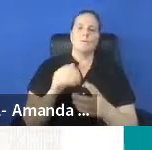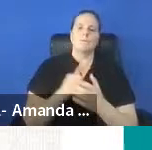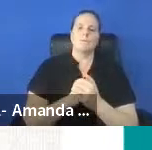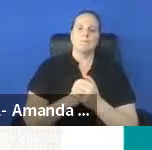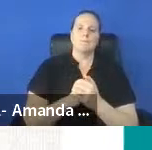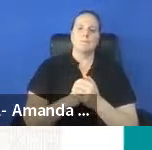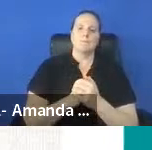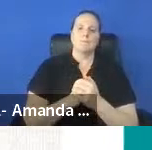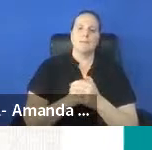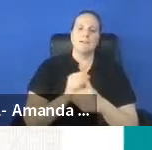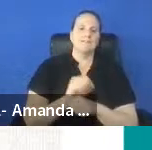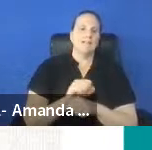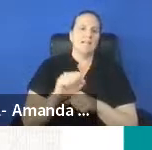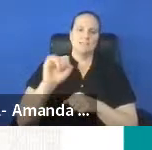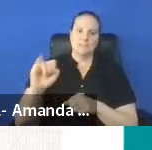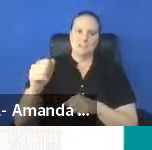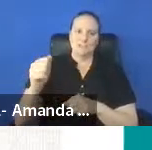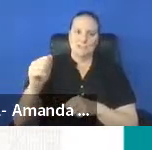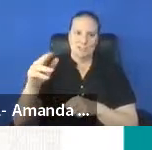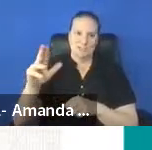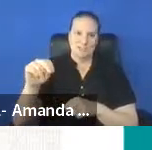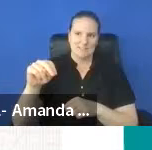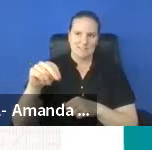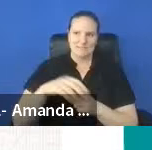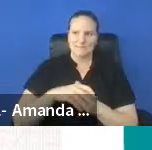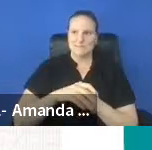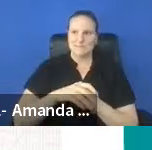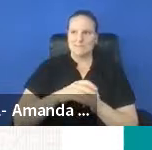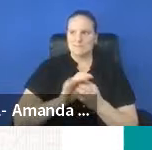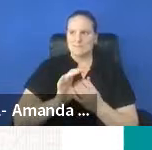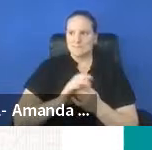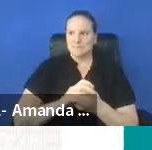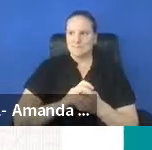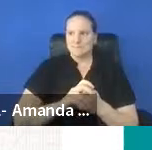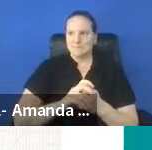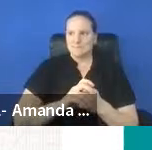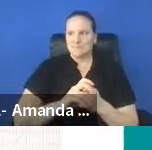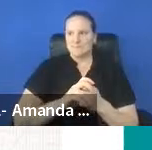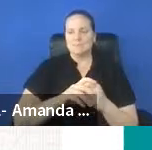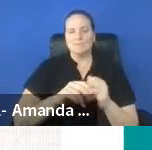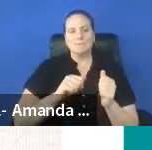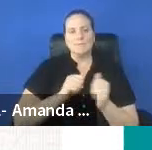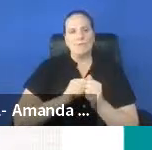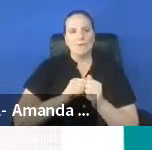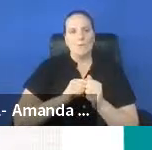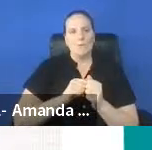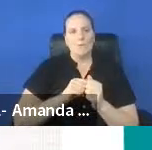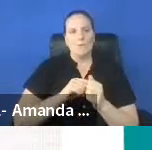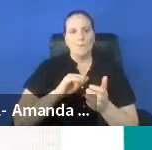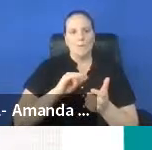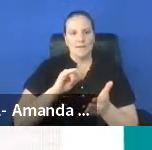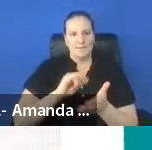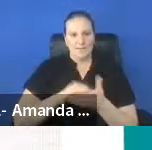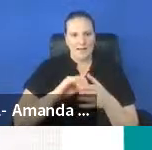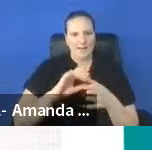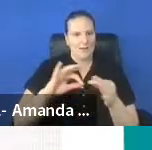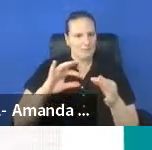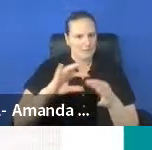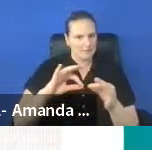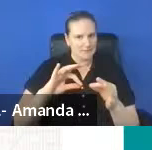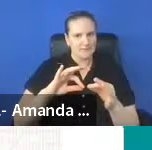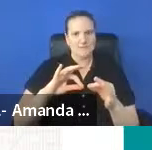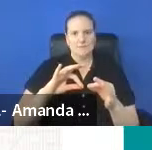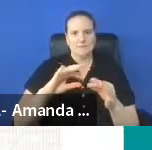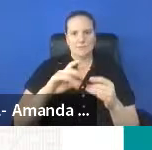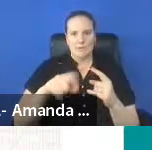task Jason with with taking the comments and as